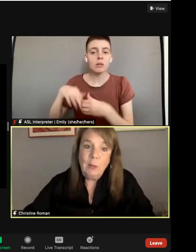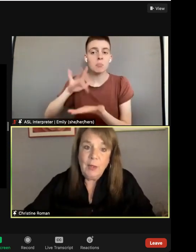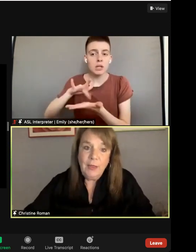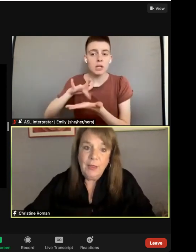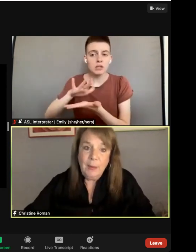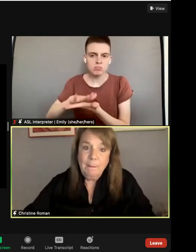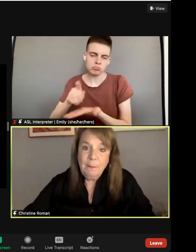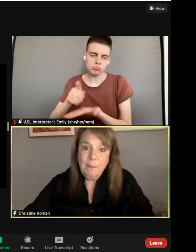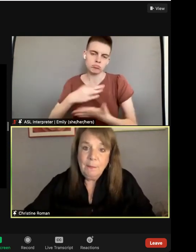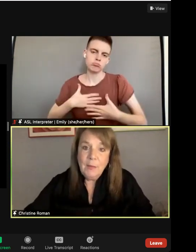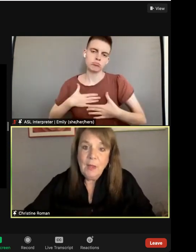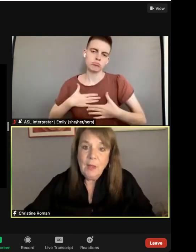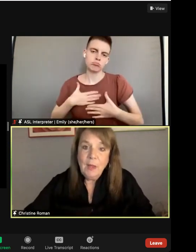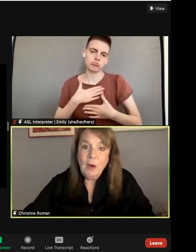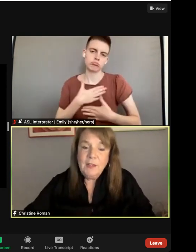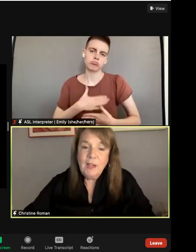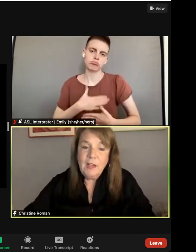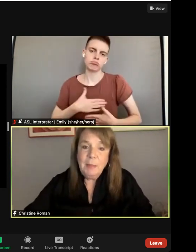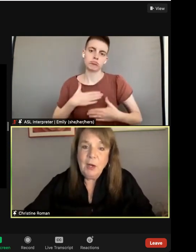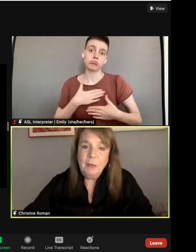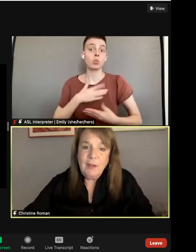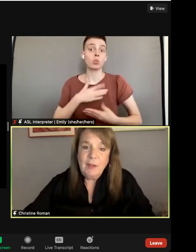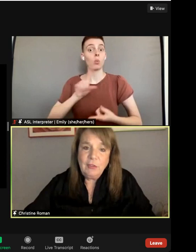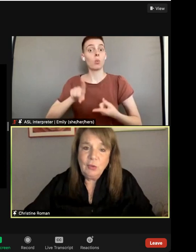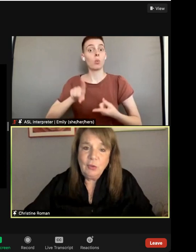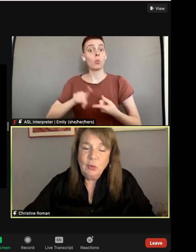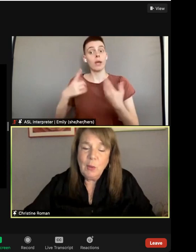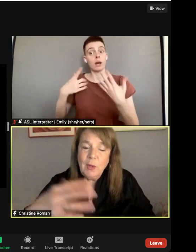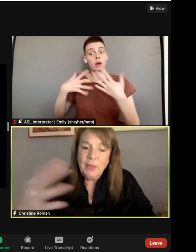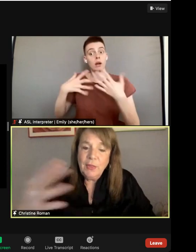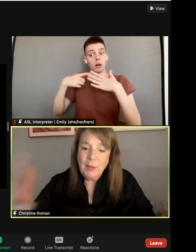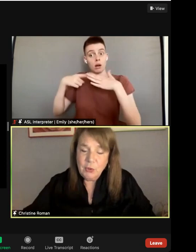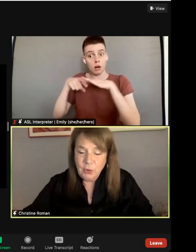paraprofessional who went with him. To